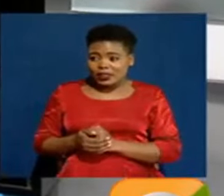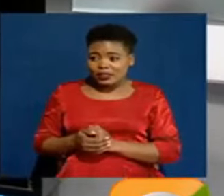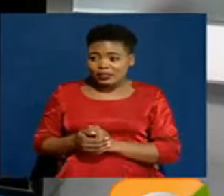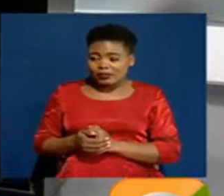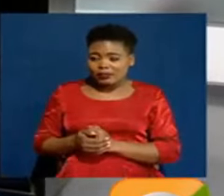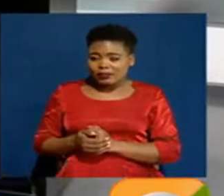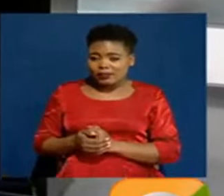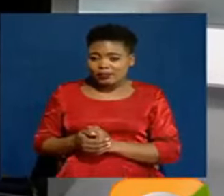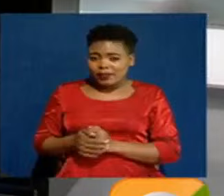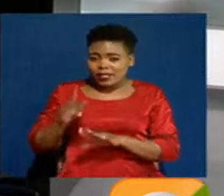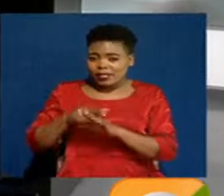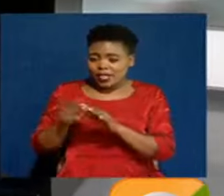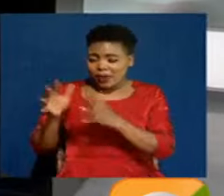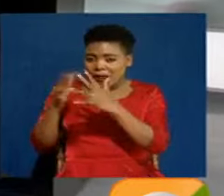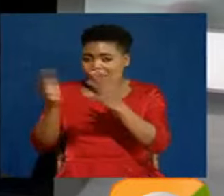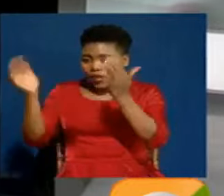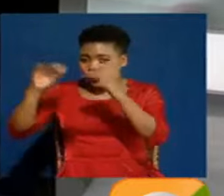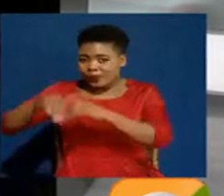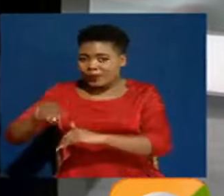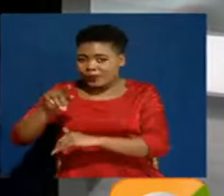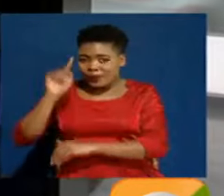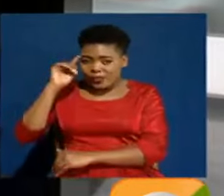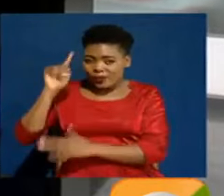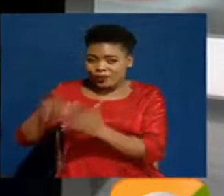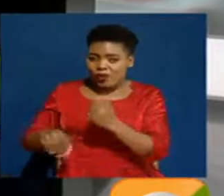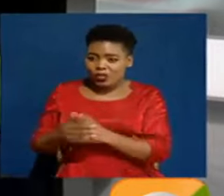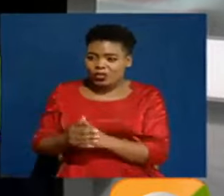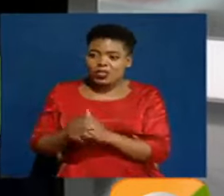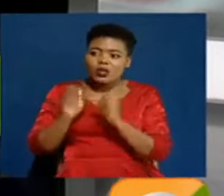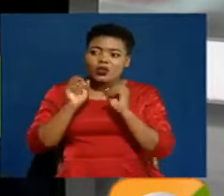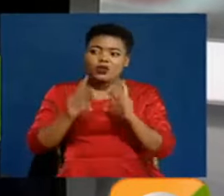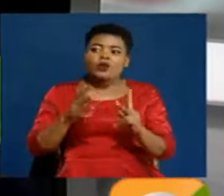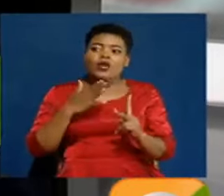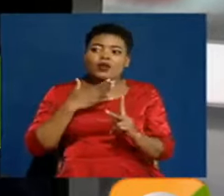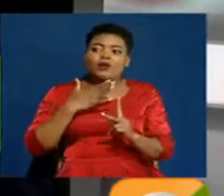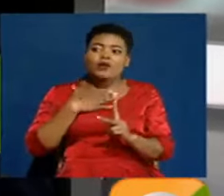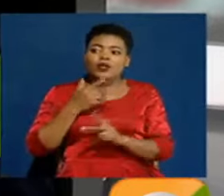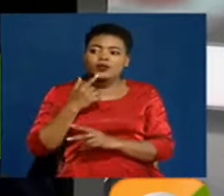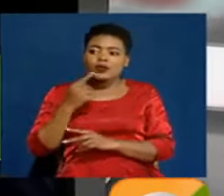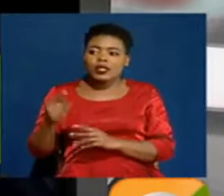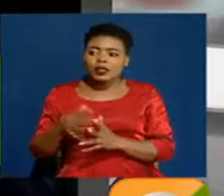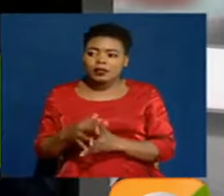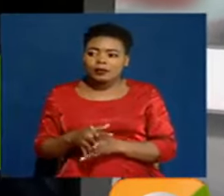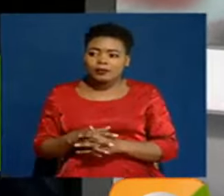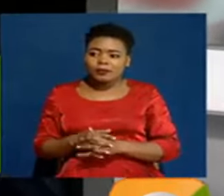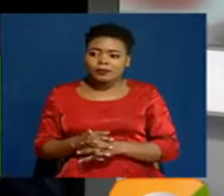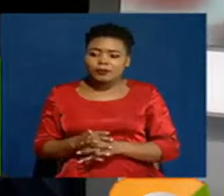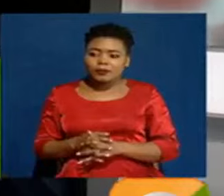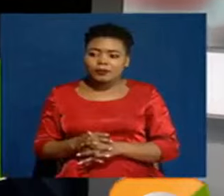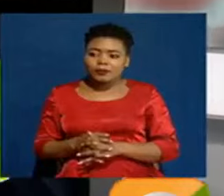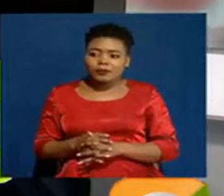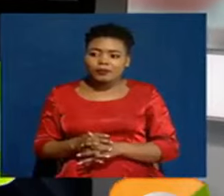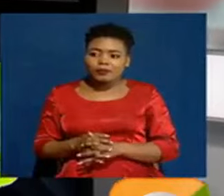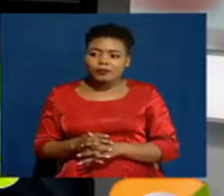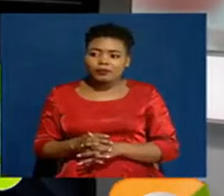got? I first want to thank you for inviting me here.